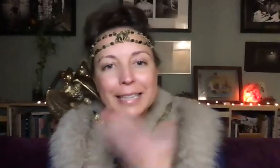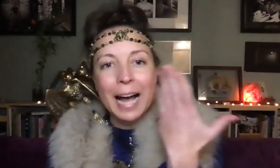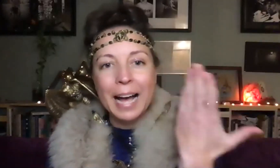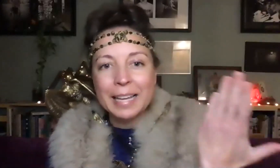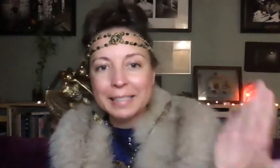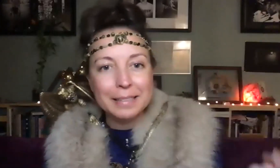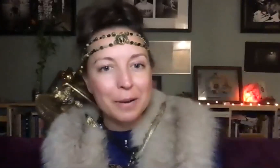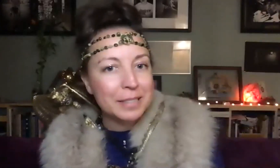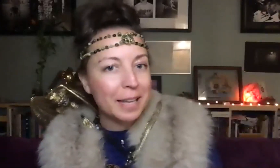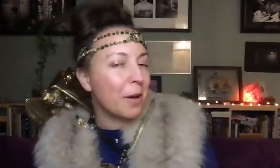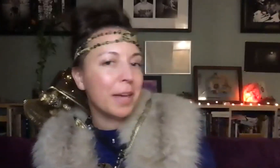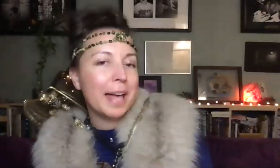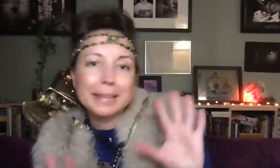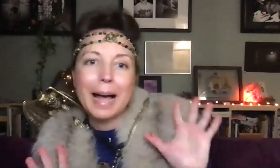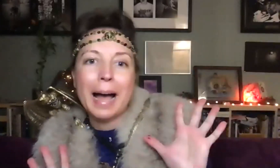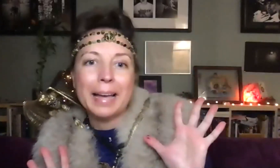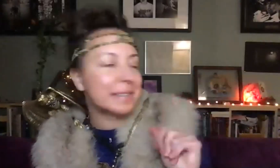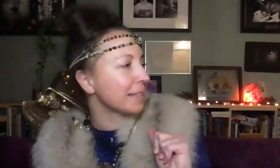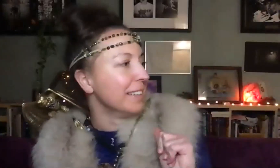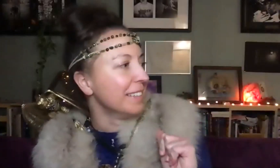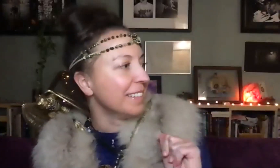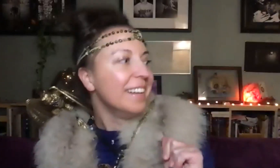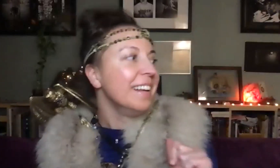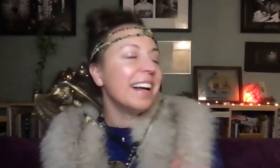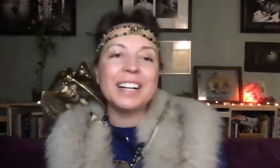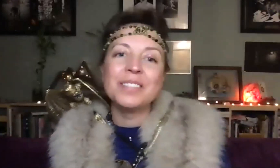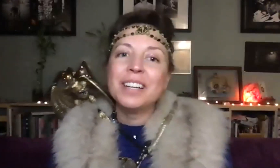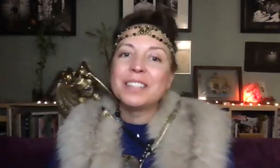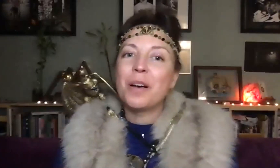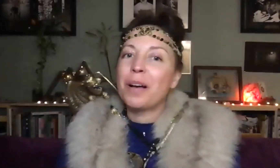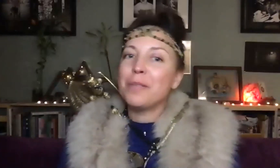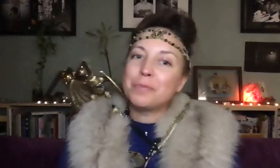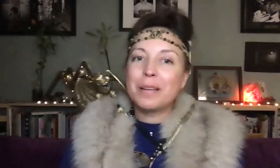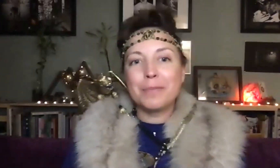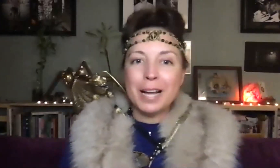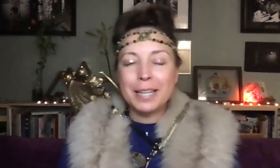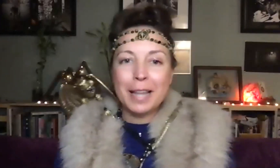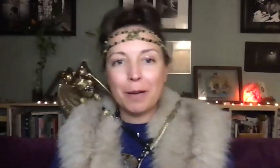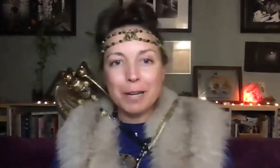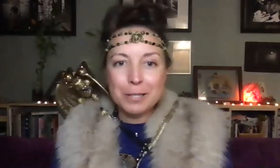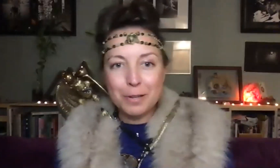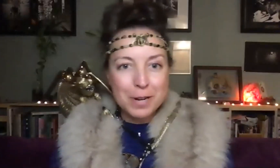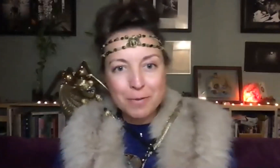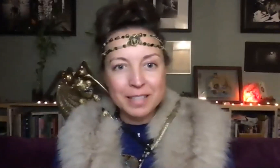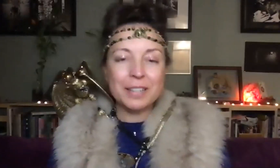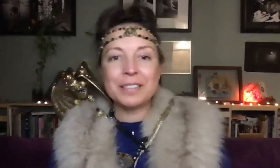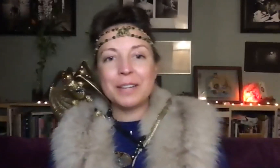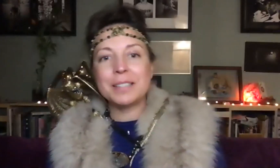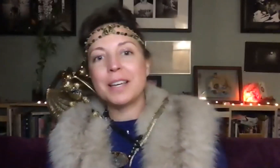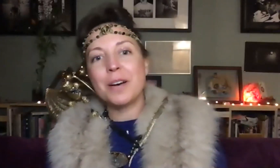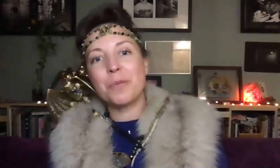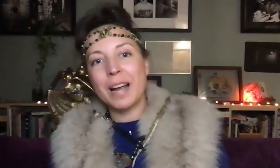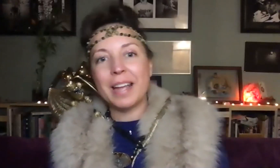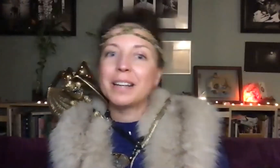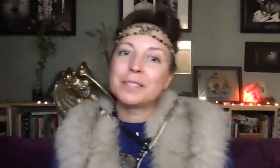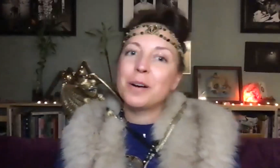like lies, and I was like, okay, lies. So I was being reminded, like, what did you do when you were little? And I was